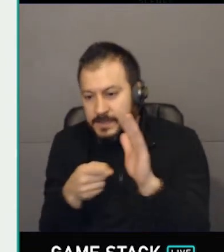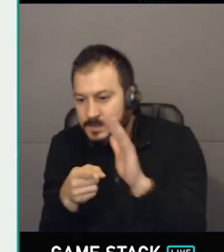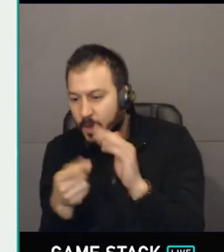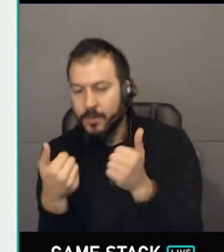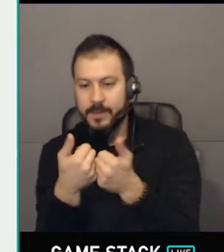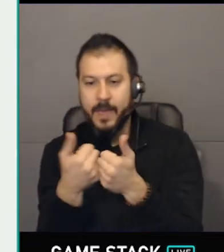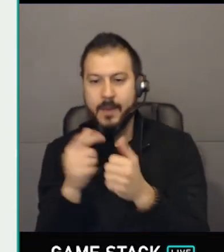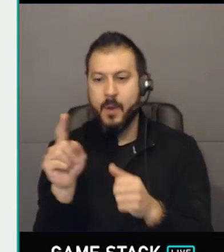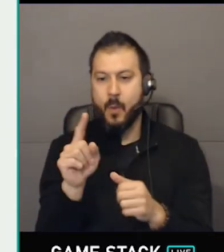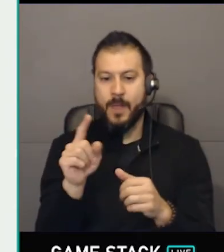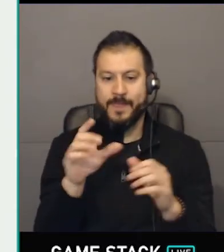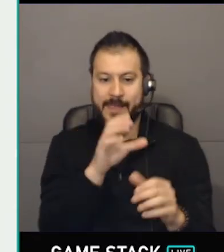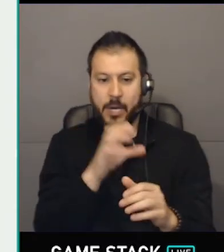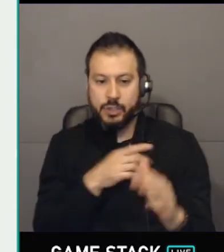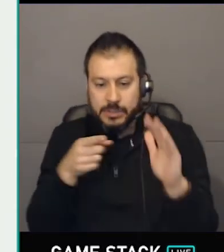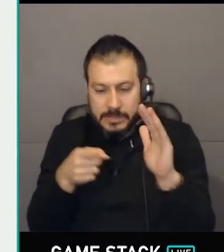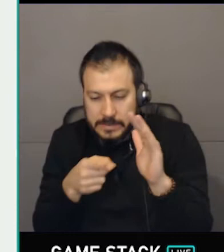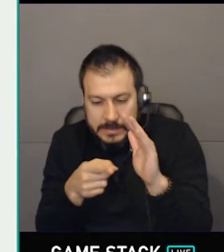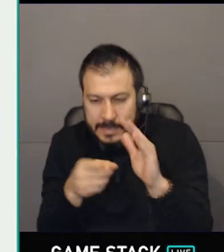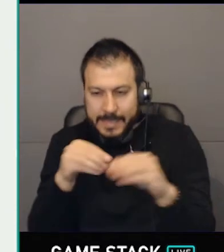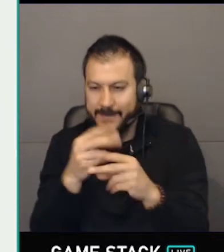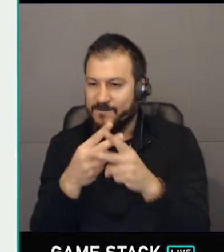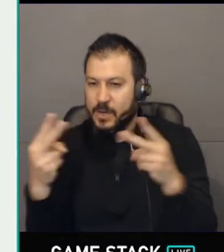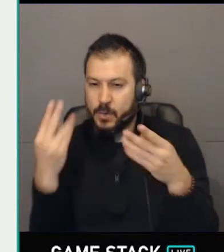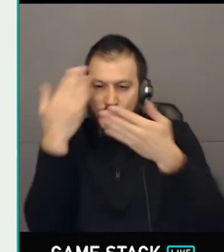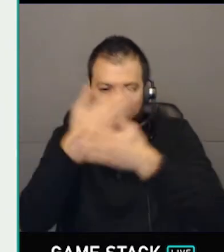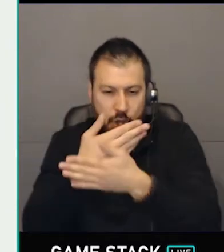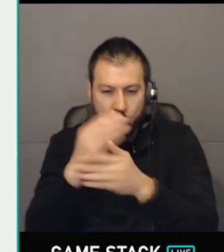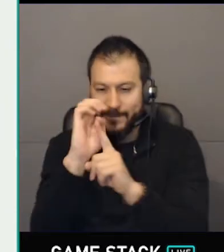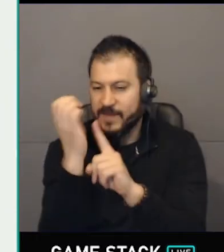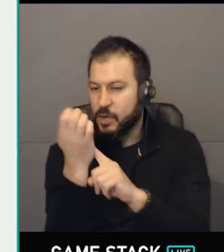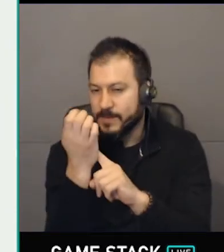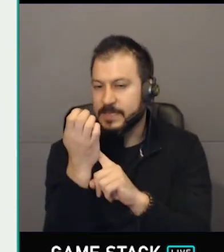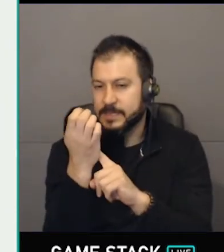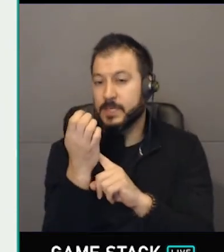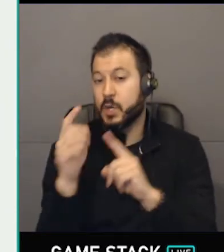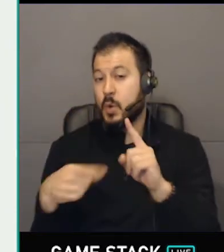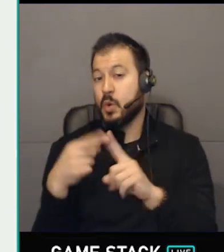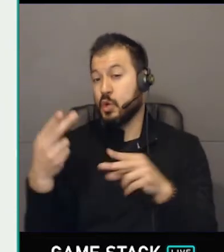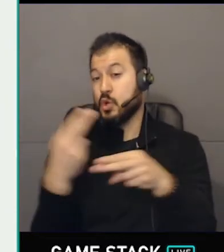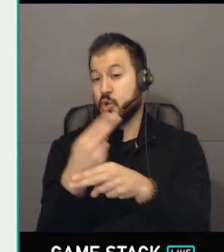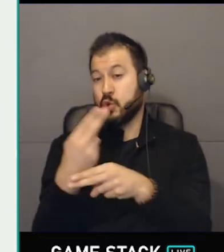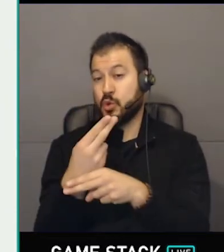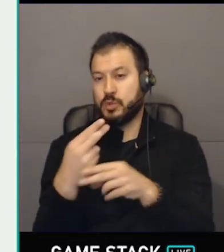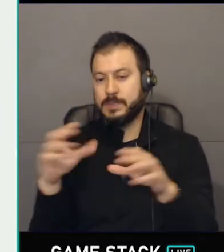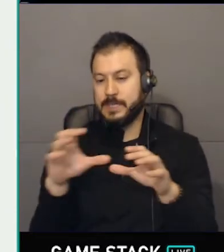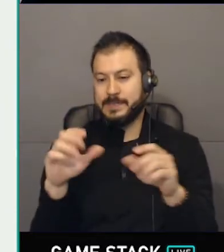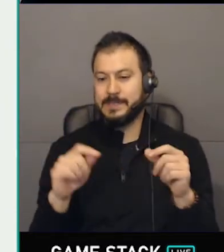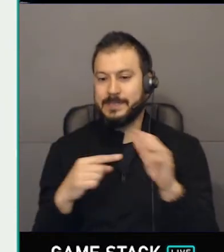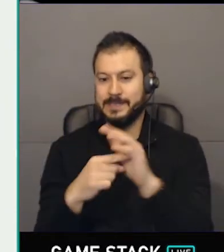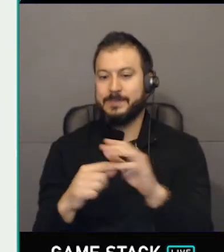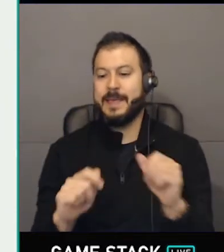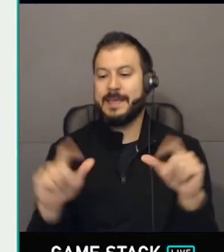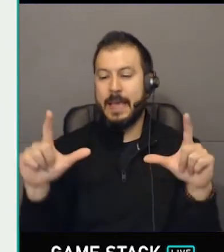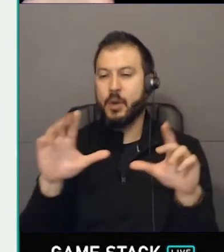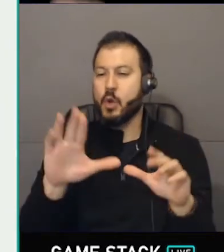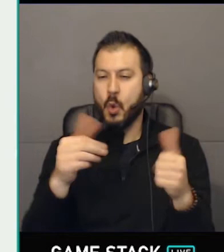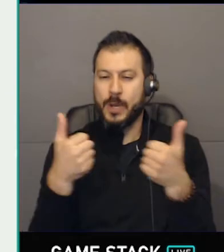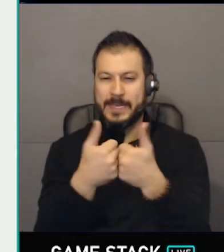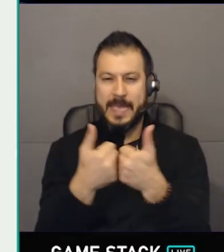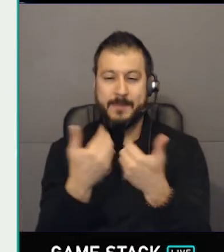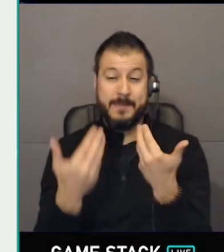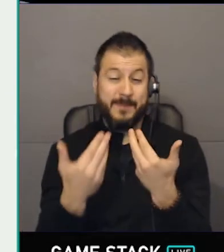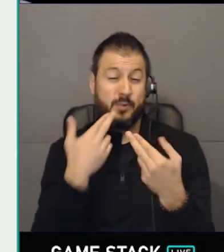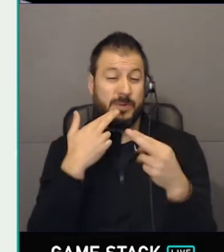is sneaking around in very dark environments? In this case, when your user performs display calibration, your game might respond